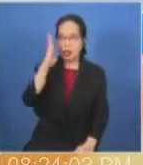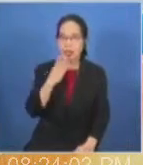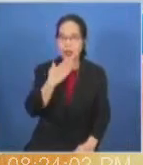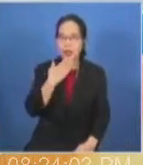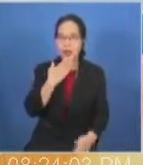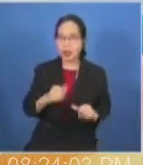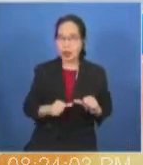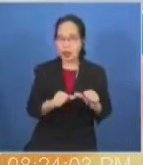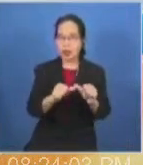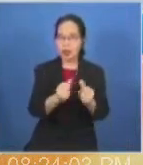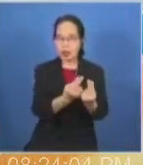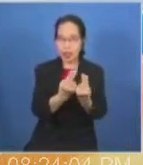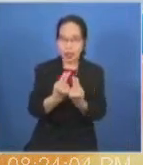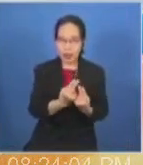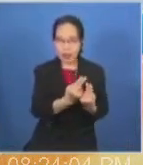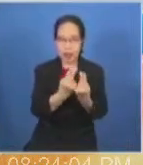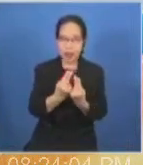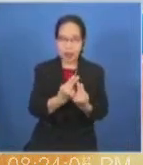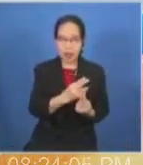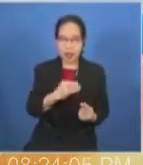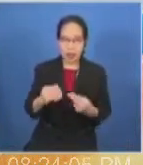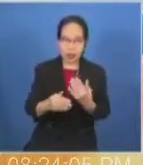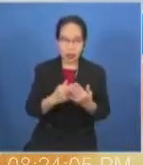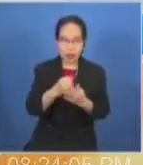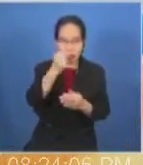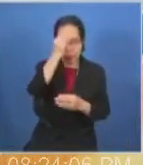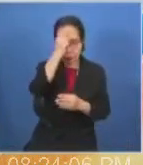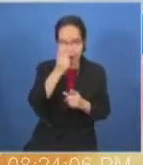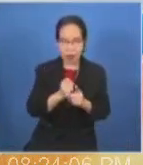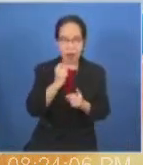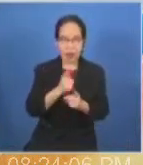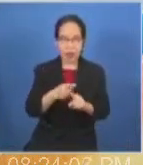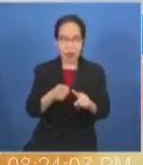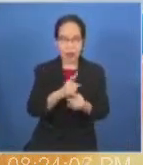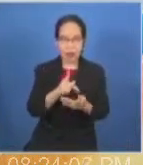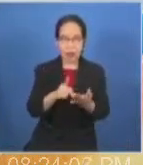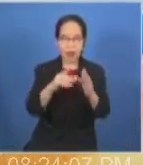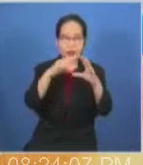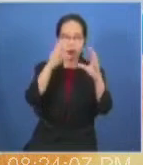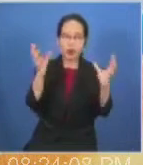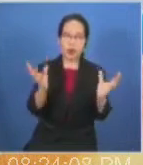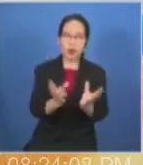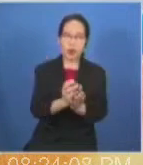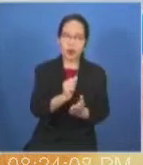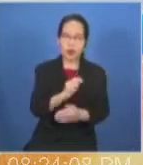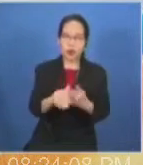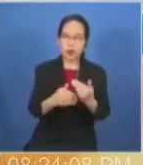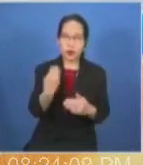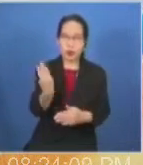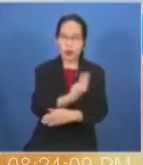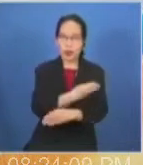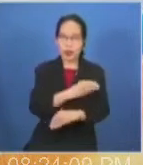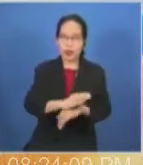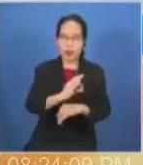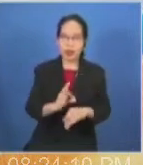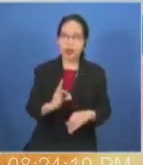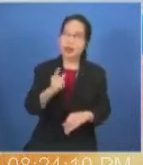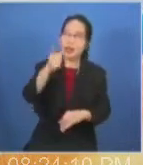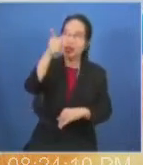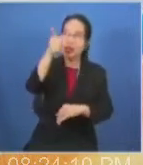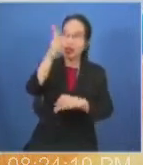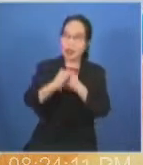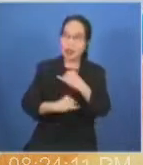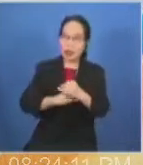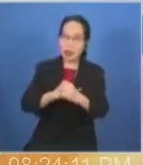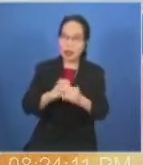Thanks be to the Lord for your continued participation and cooperation. To all the members from